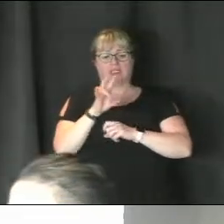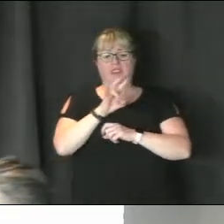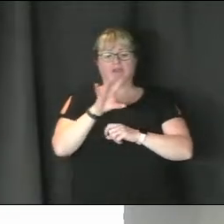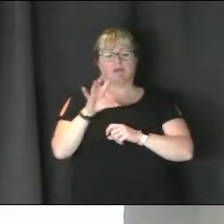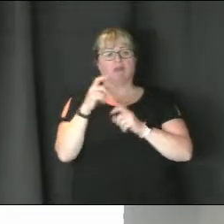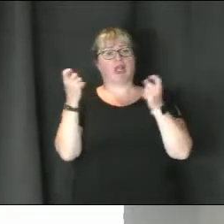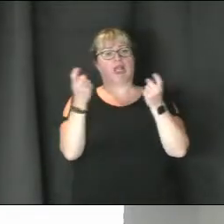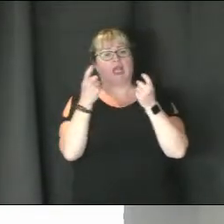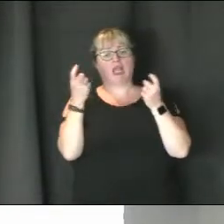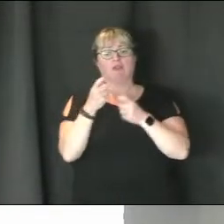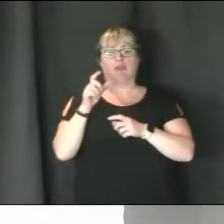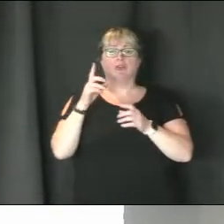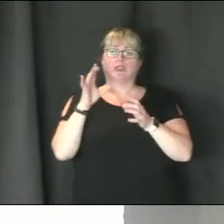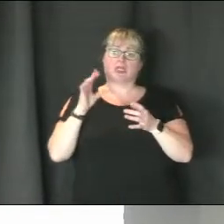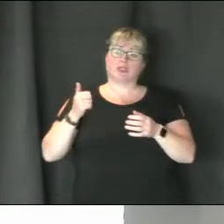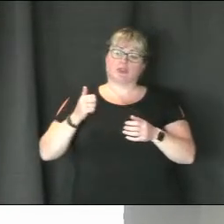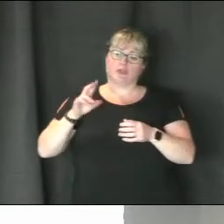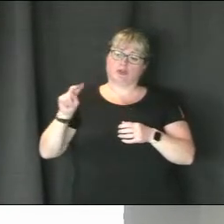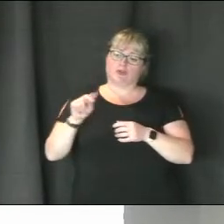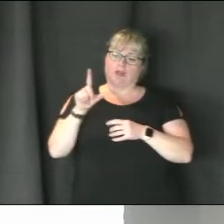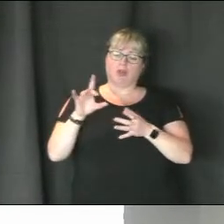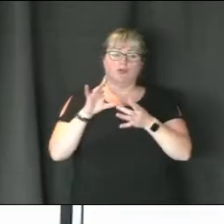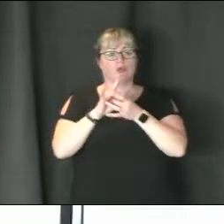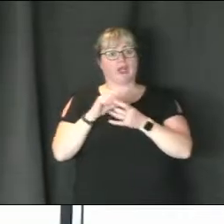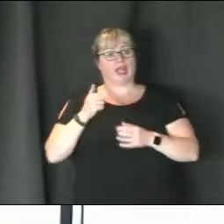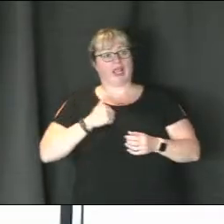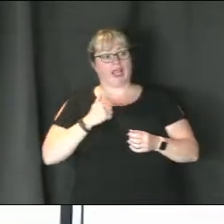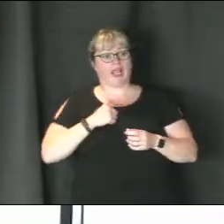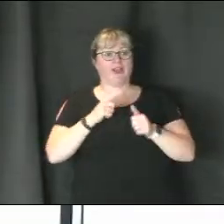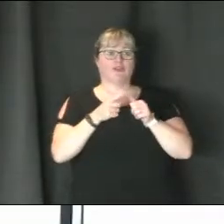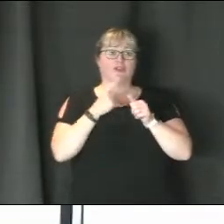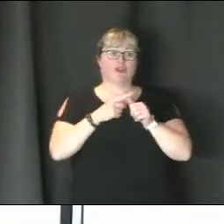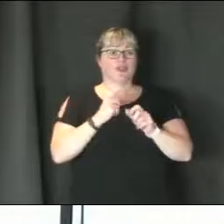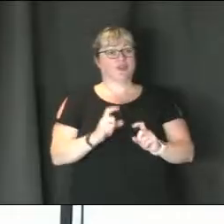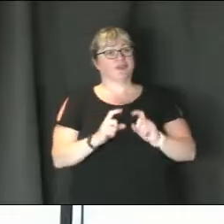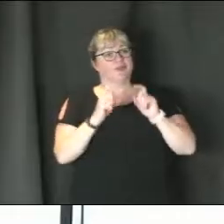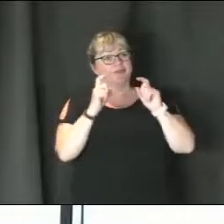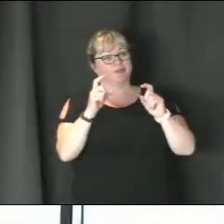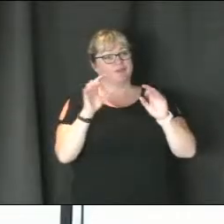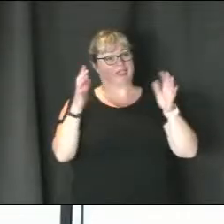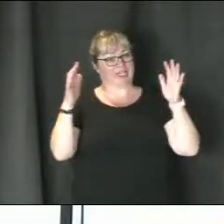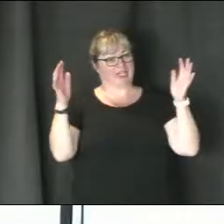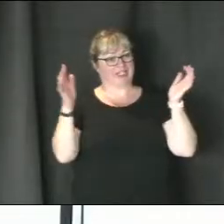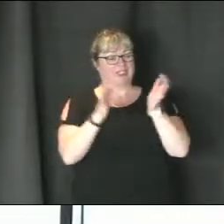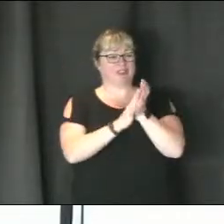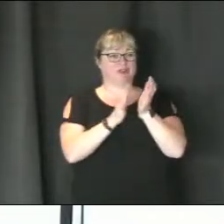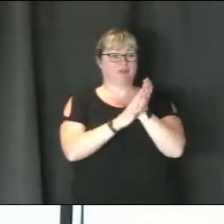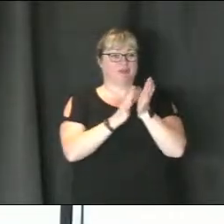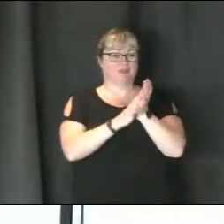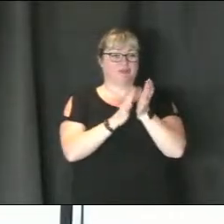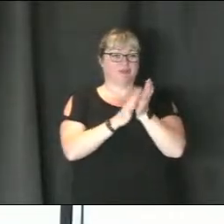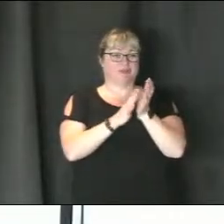Medal. Congratulations, you're our first 2025 Senior of Distinction.